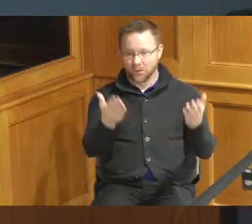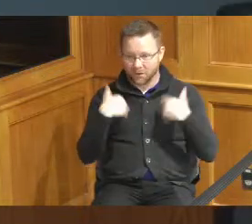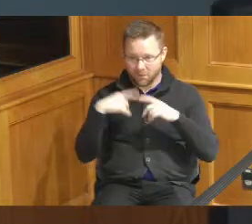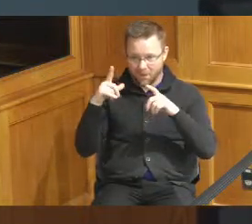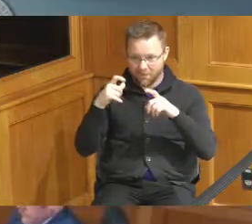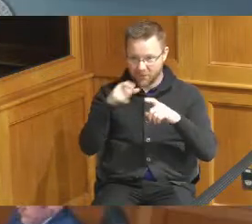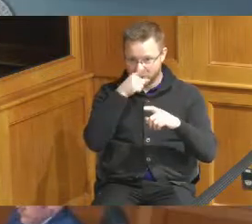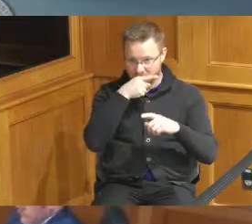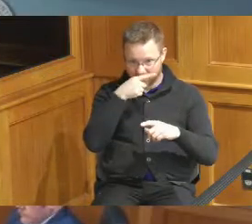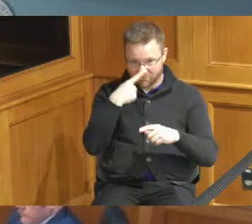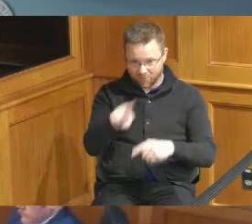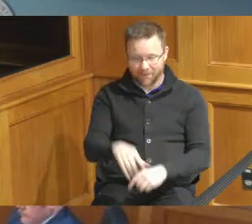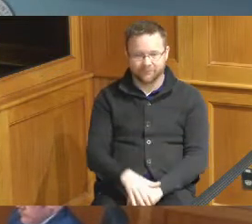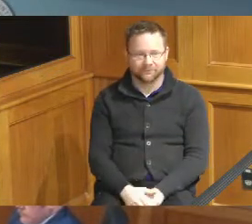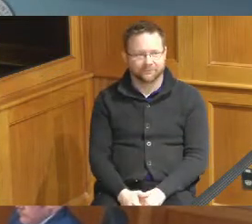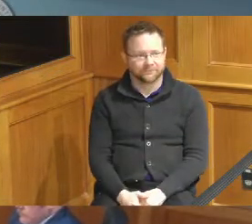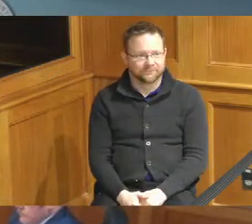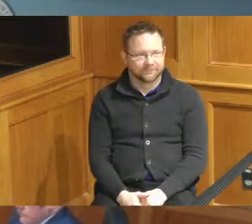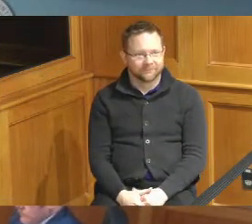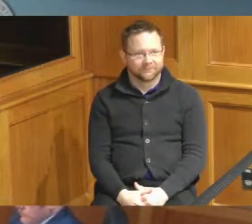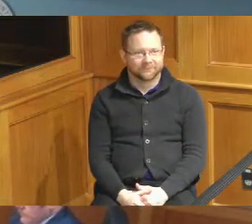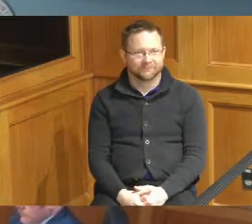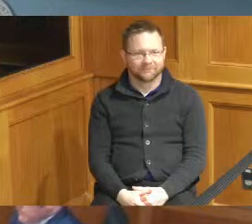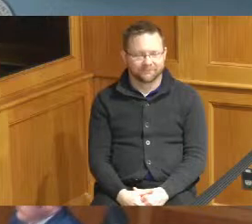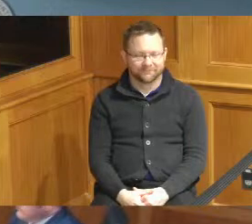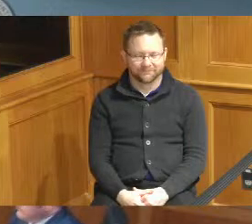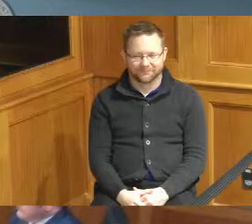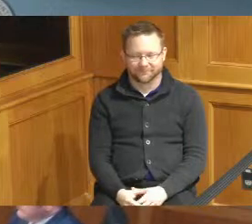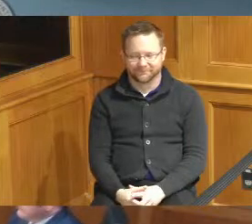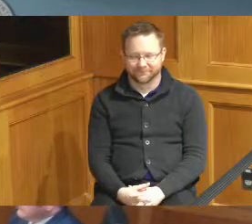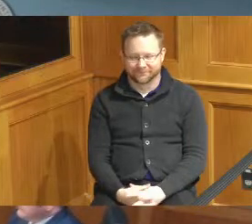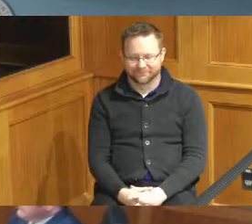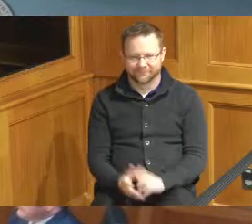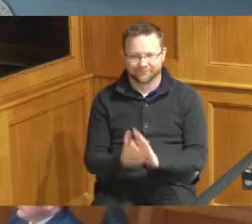picture with us. Okay. Thank you.